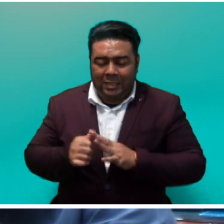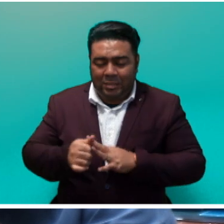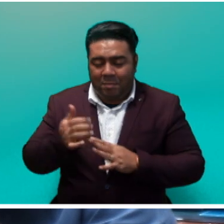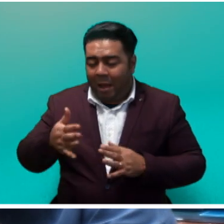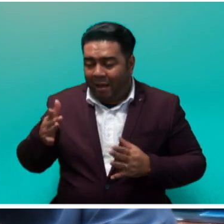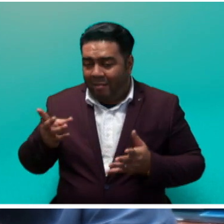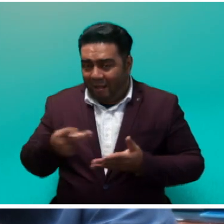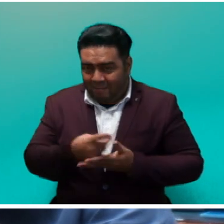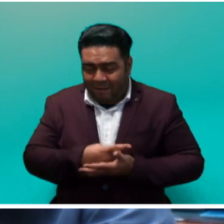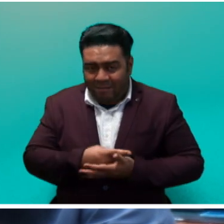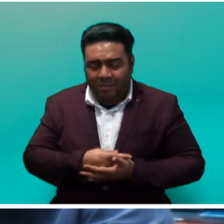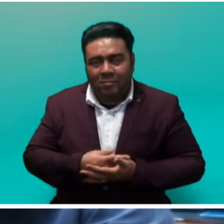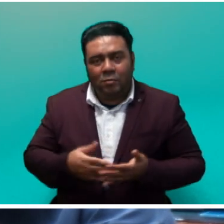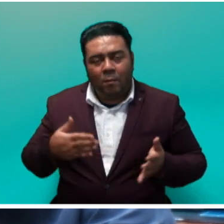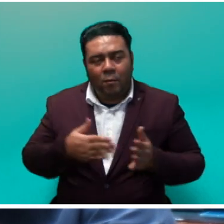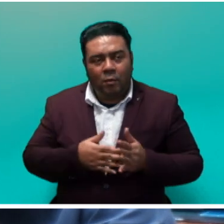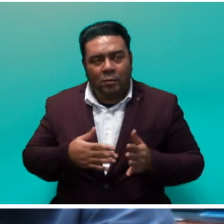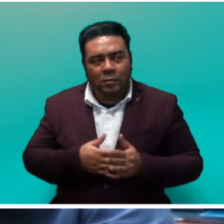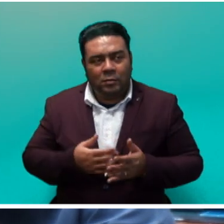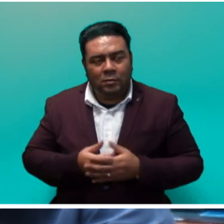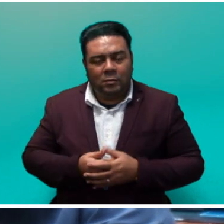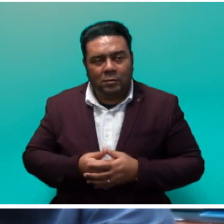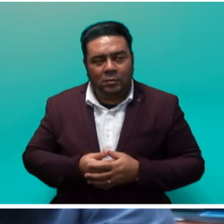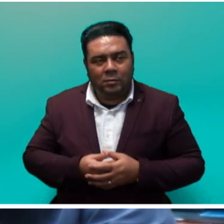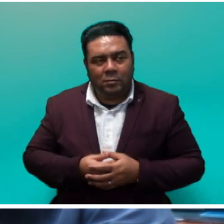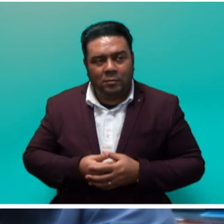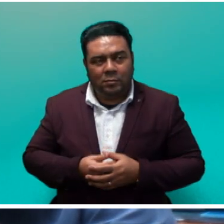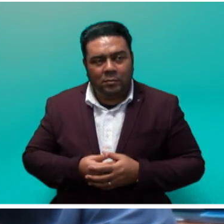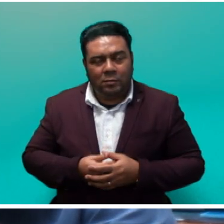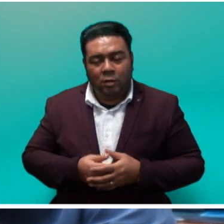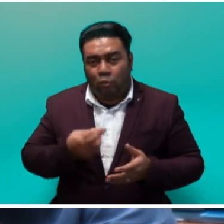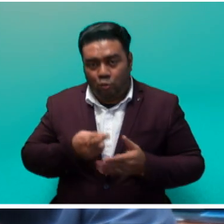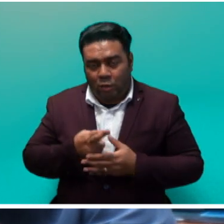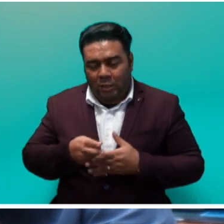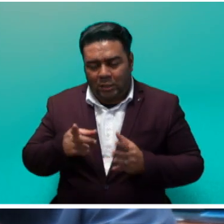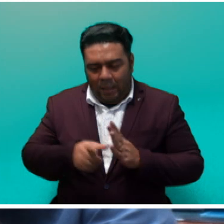blocking or mitigating potential security threats in real time.